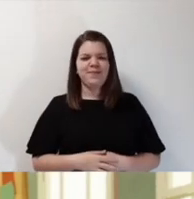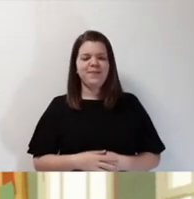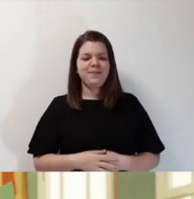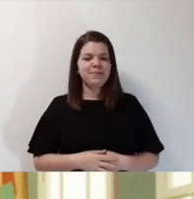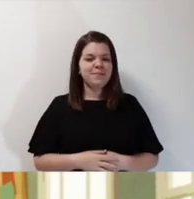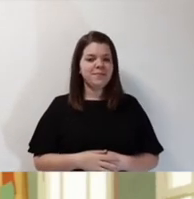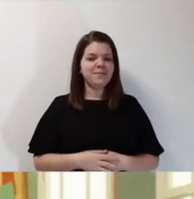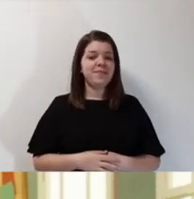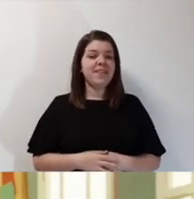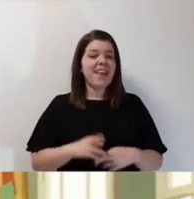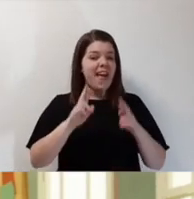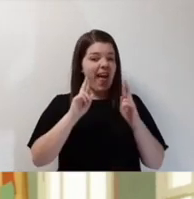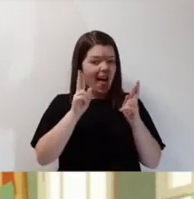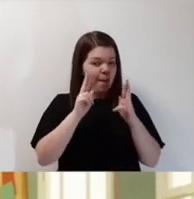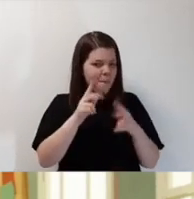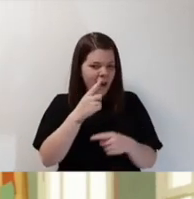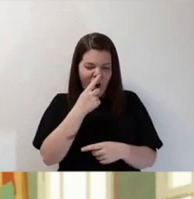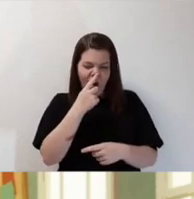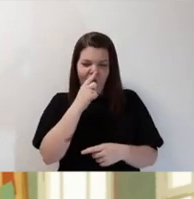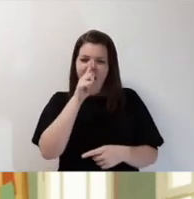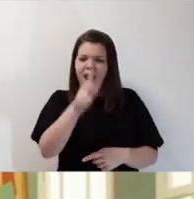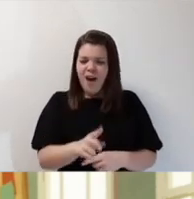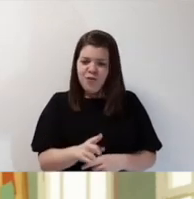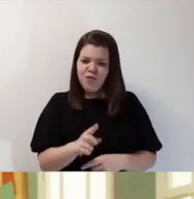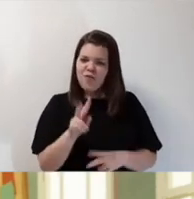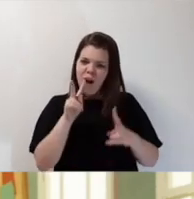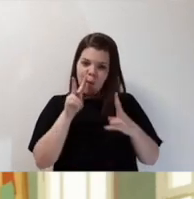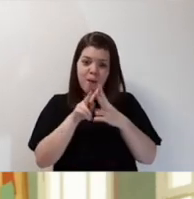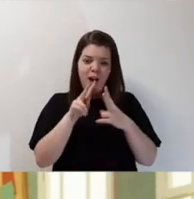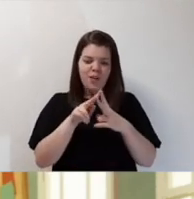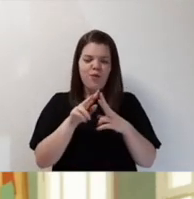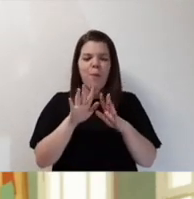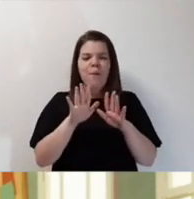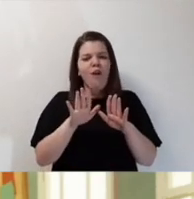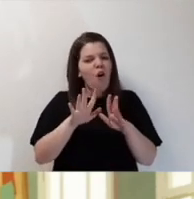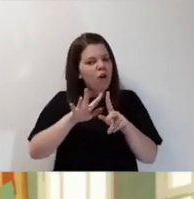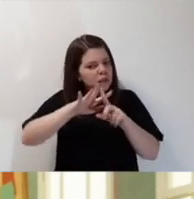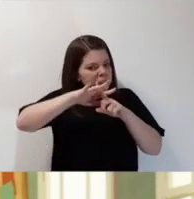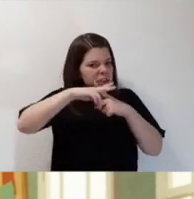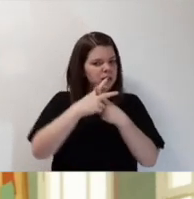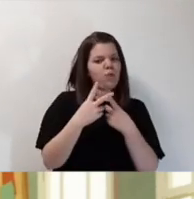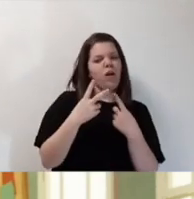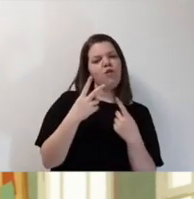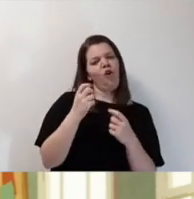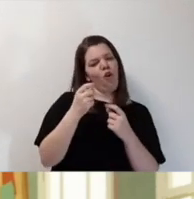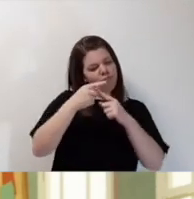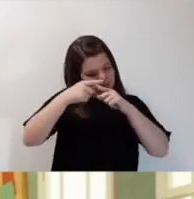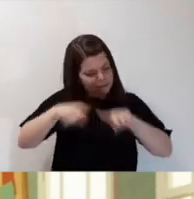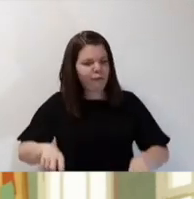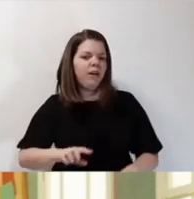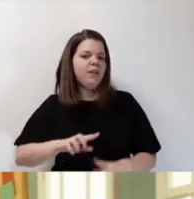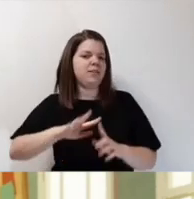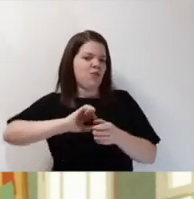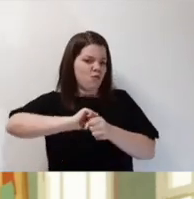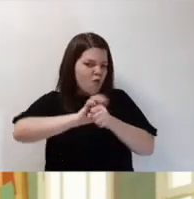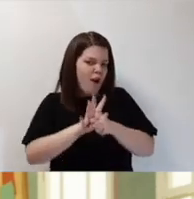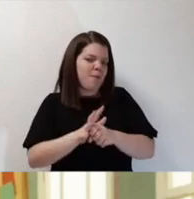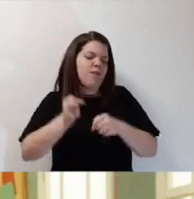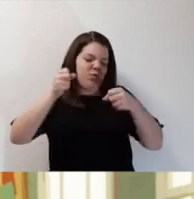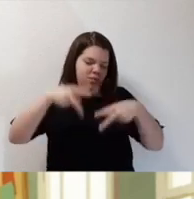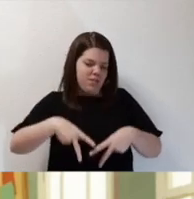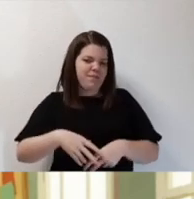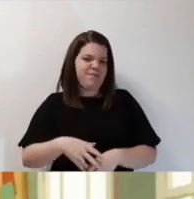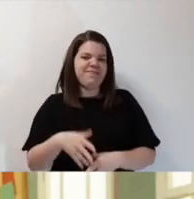to answer you, and I hope next year, or I hope we can meet in another